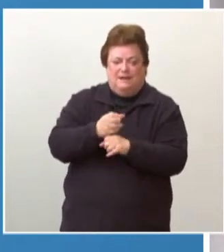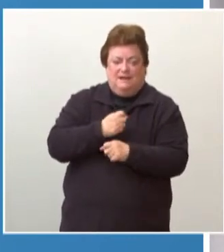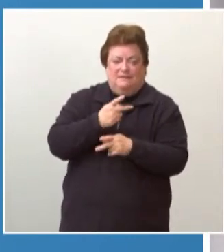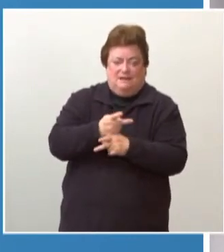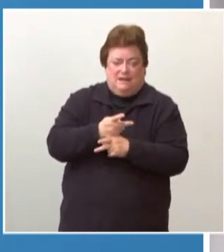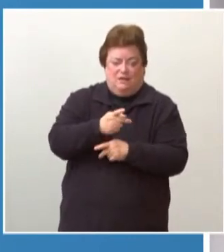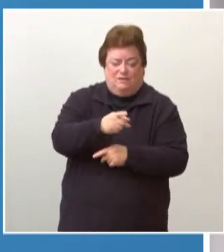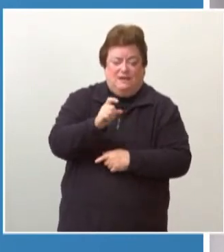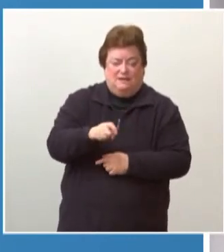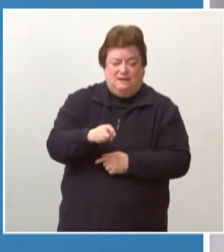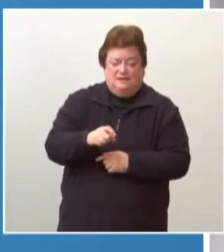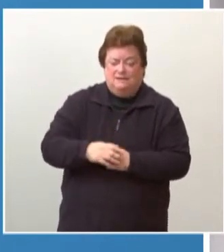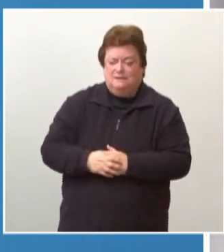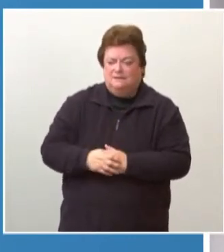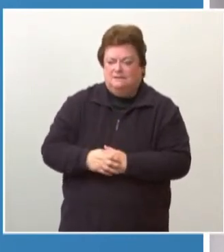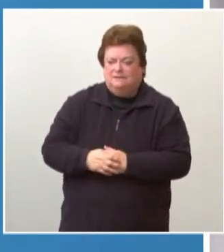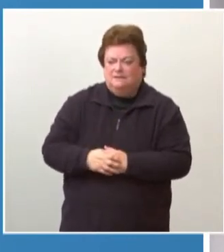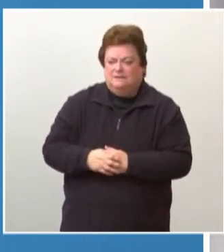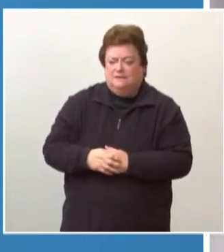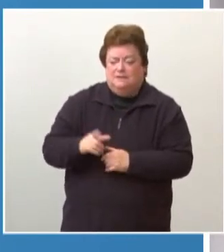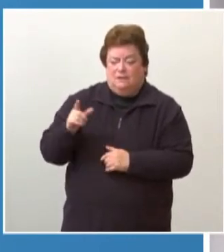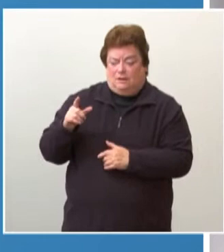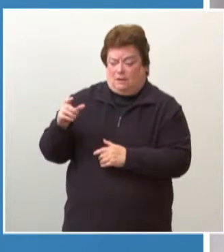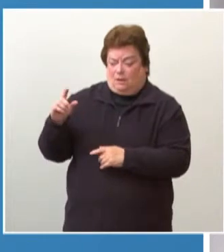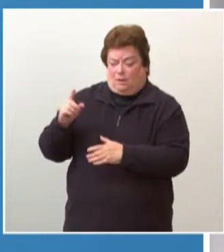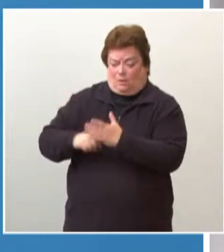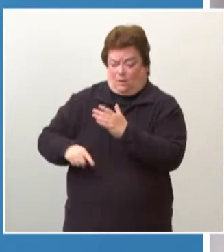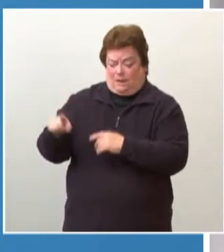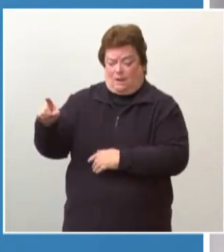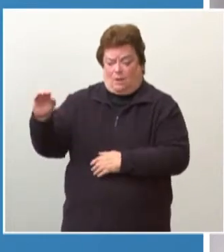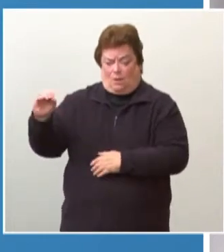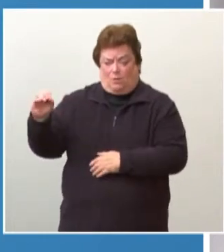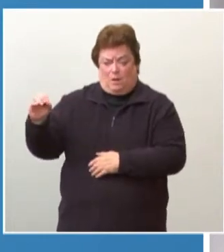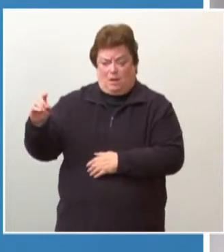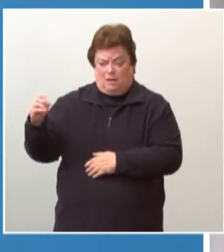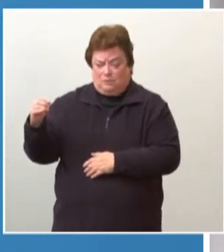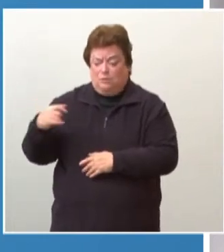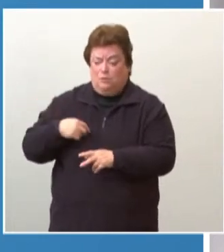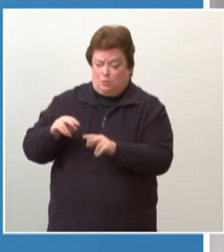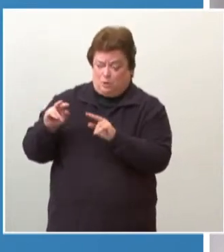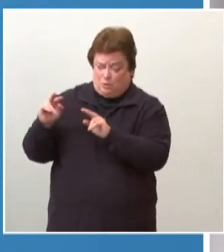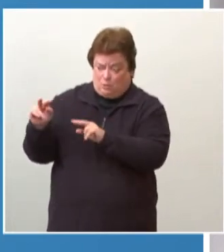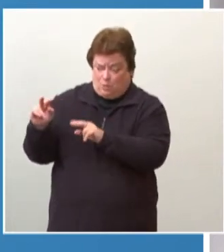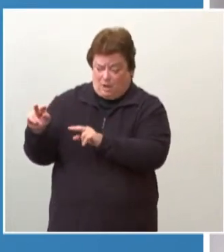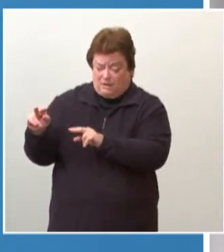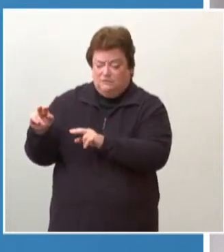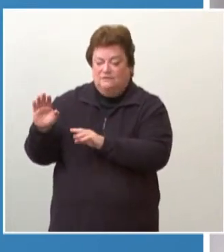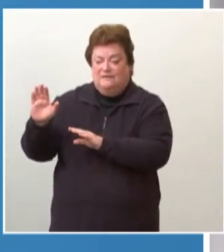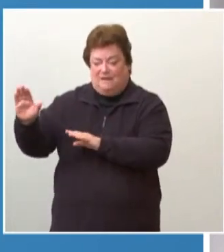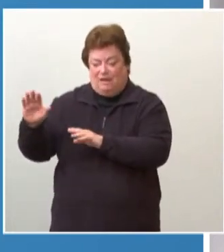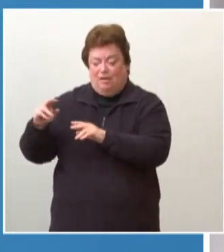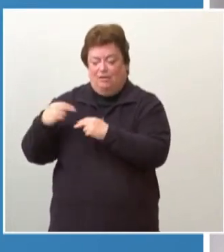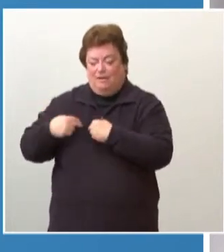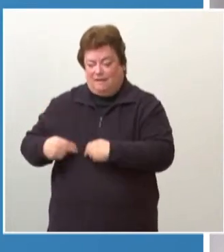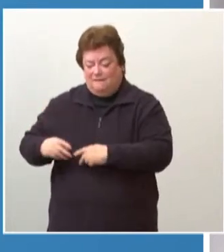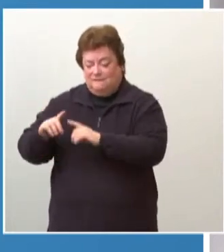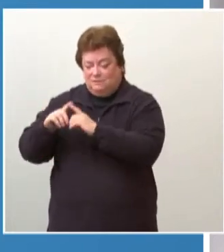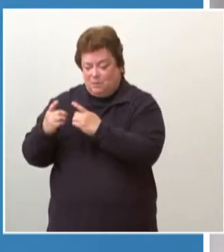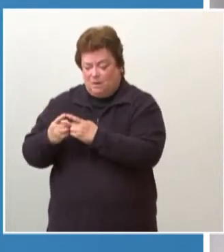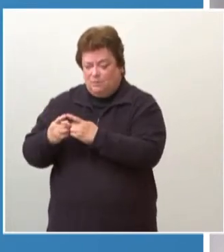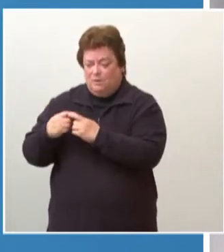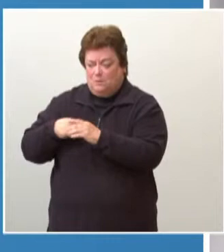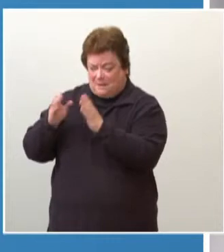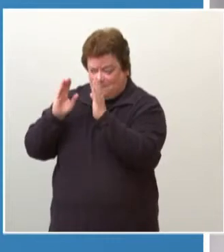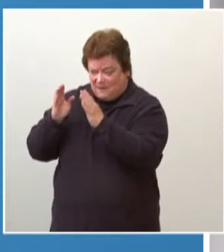it. So what Omaha does, sure, we watch our sister health departments. We pay attention to all